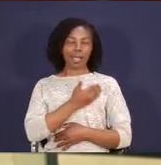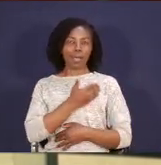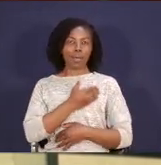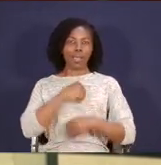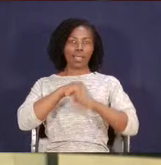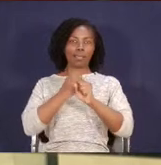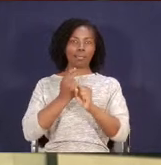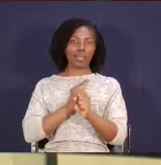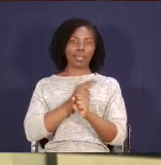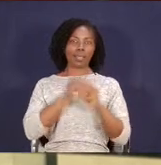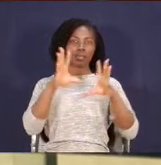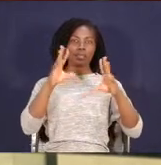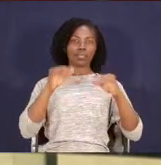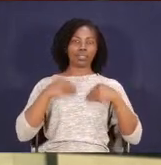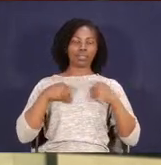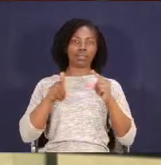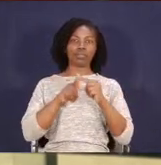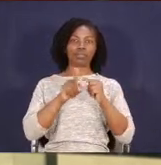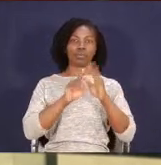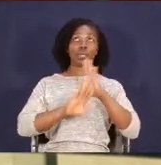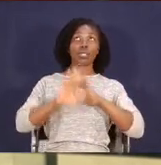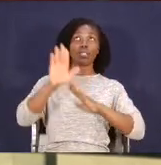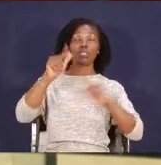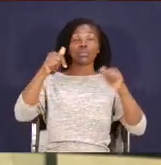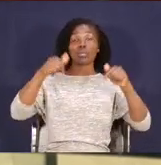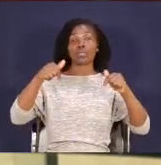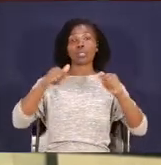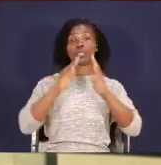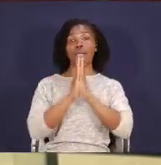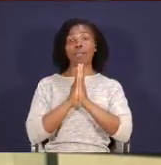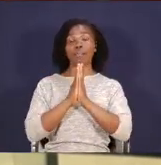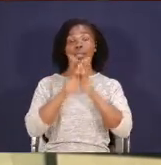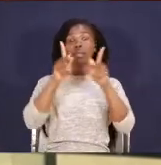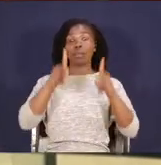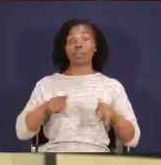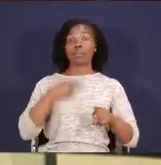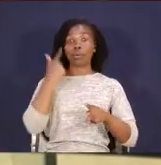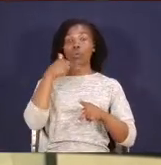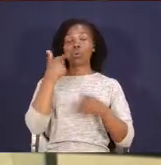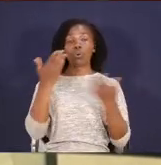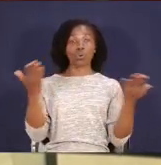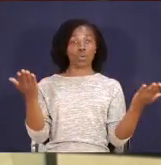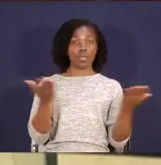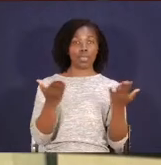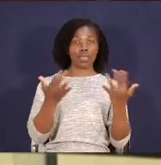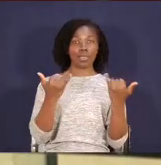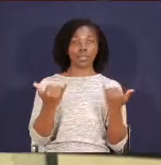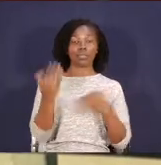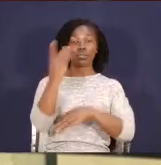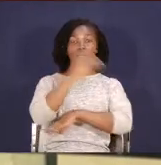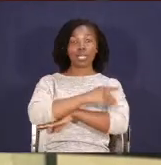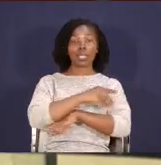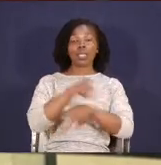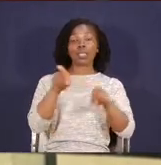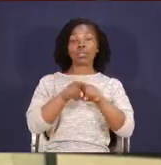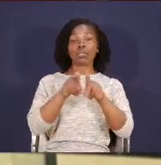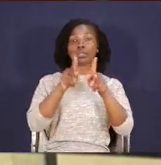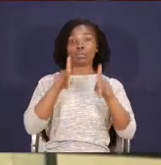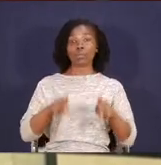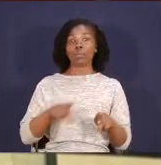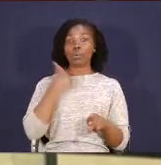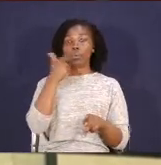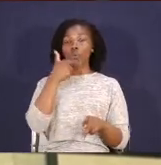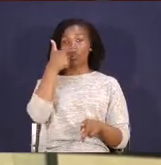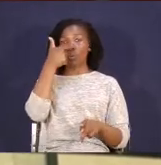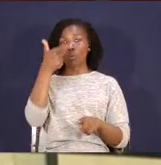us to receive your word today. And as I pray for those who are in person in the service, I'm also thanking you for the ones who are watching online,